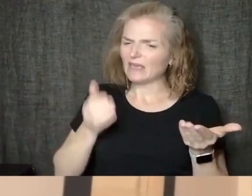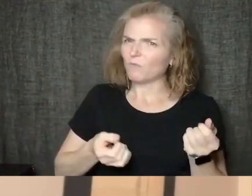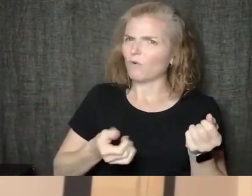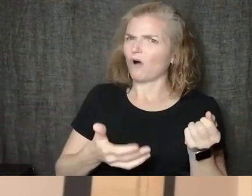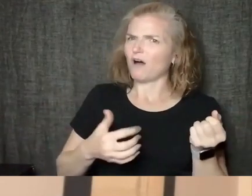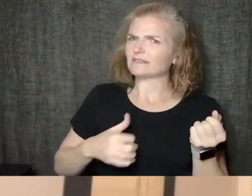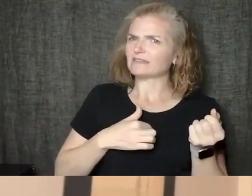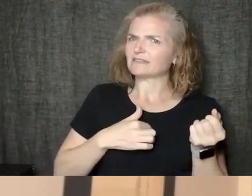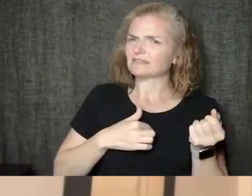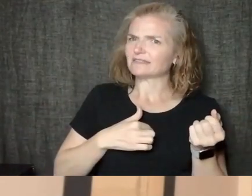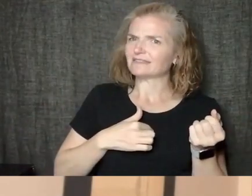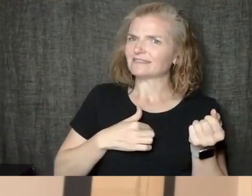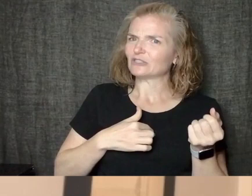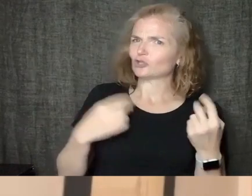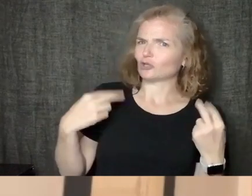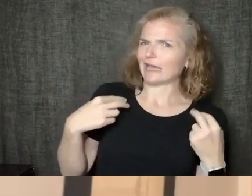to congratulate ourselves?